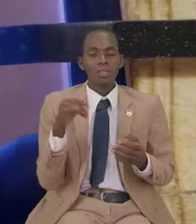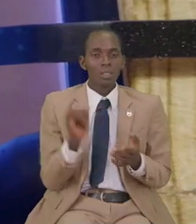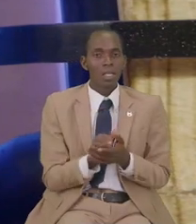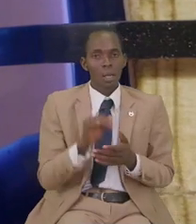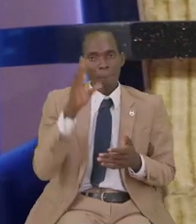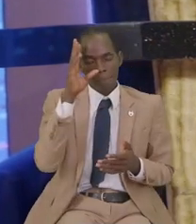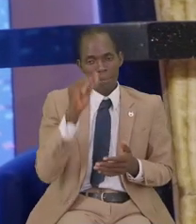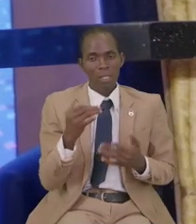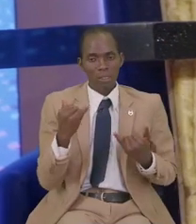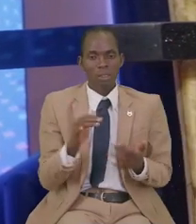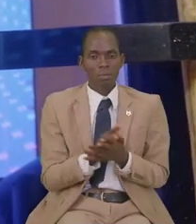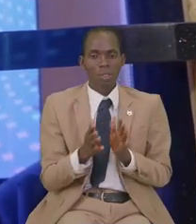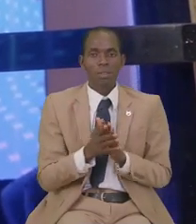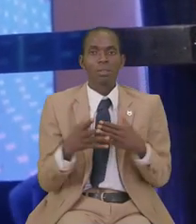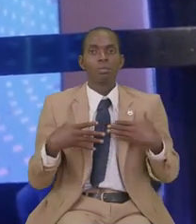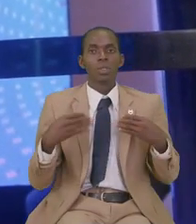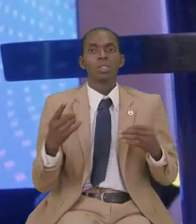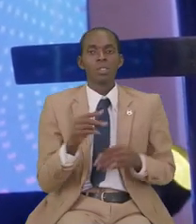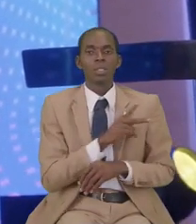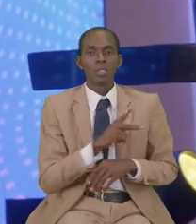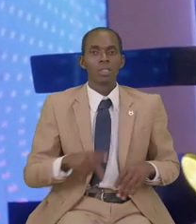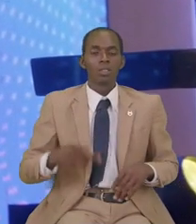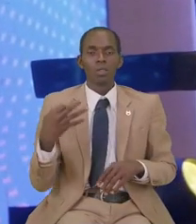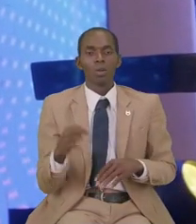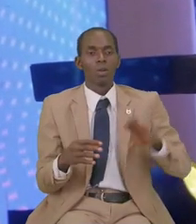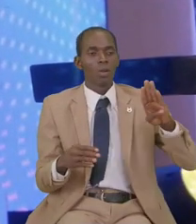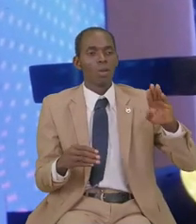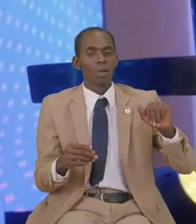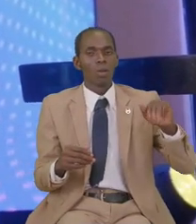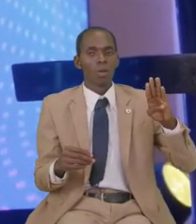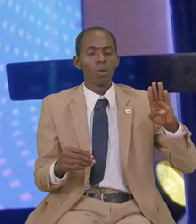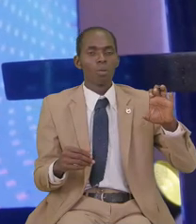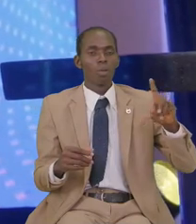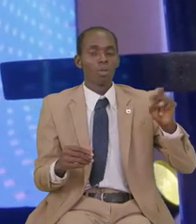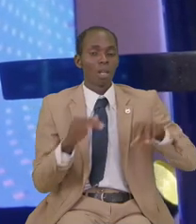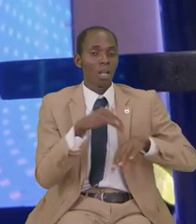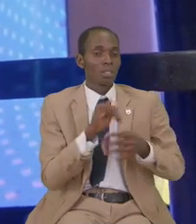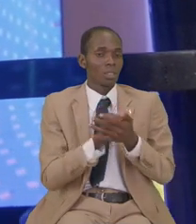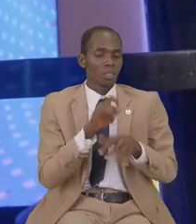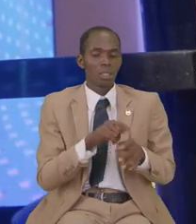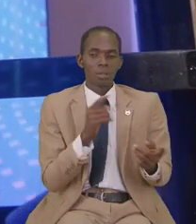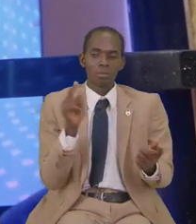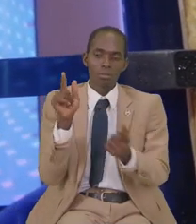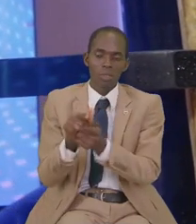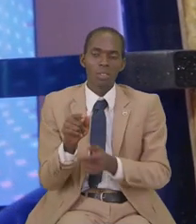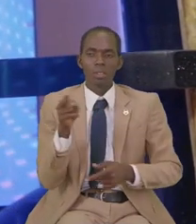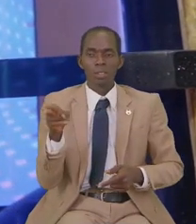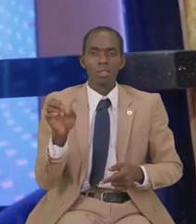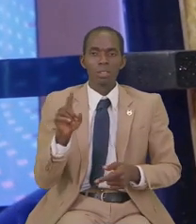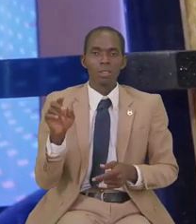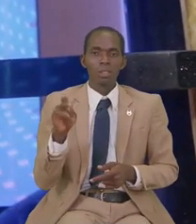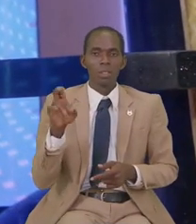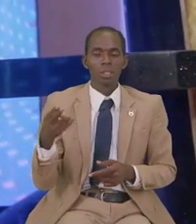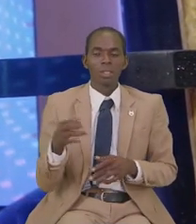he got well, the king of Babylon at that time came to him and sent